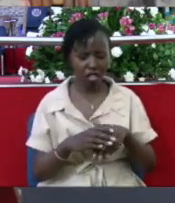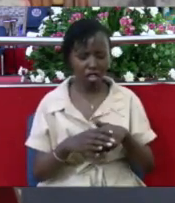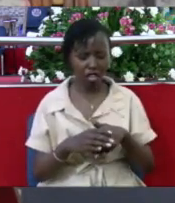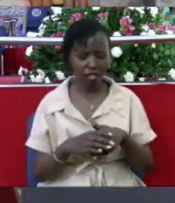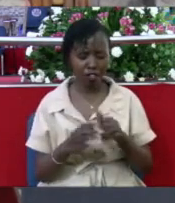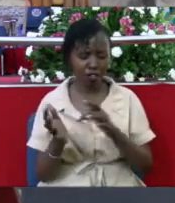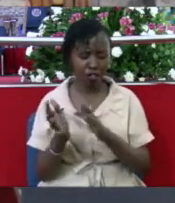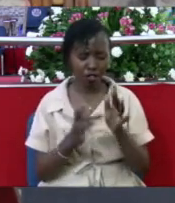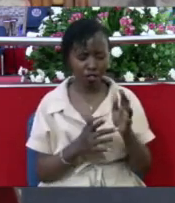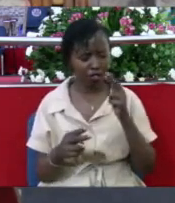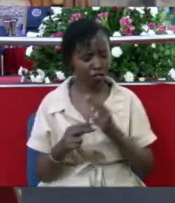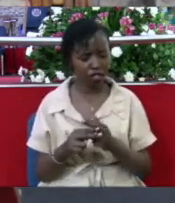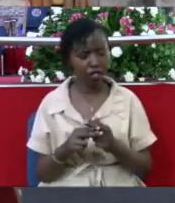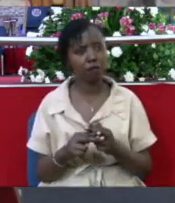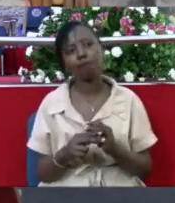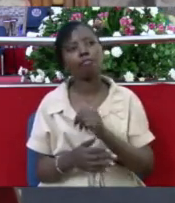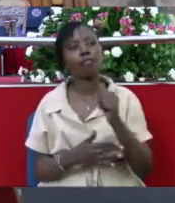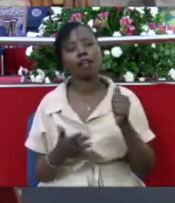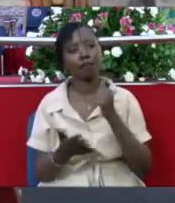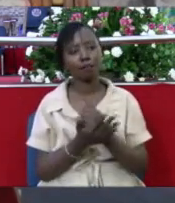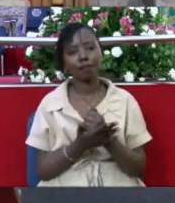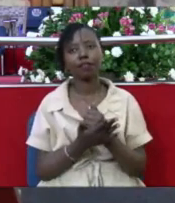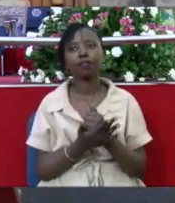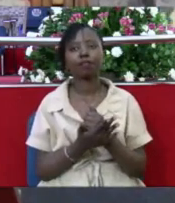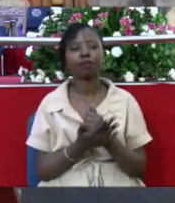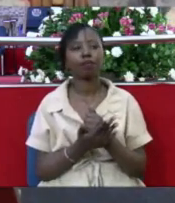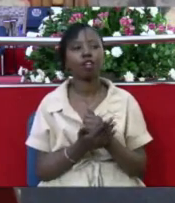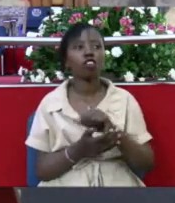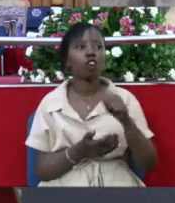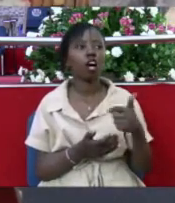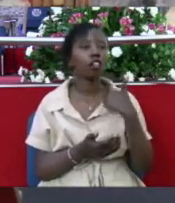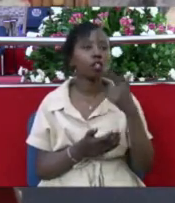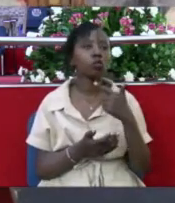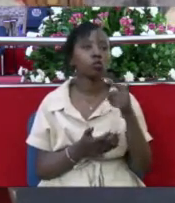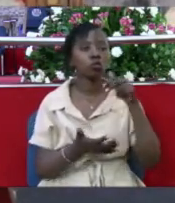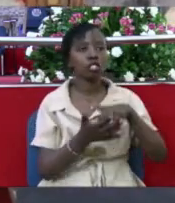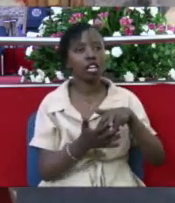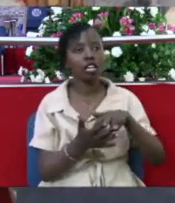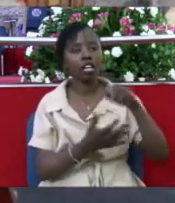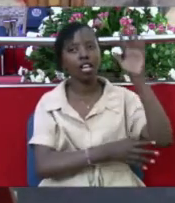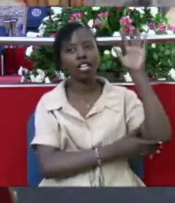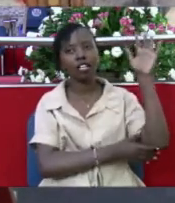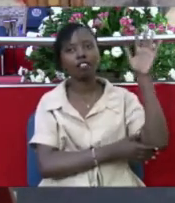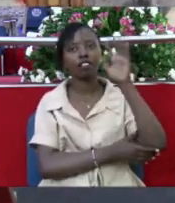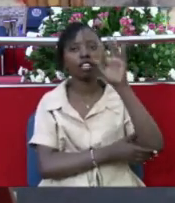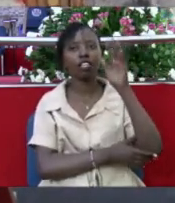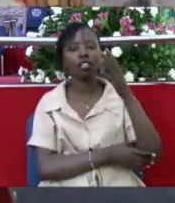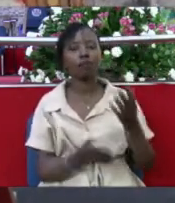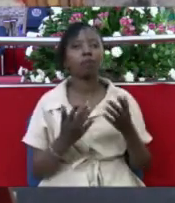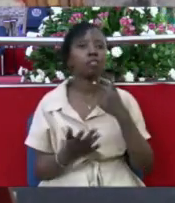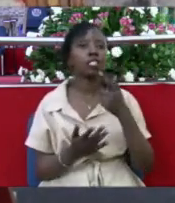trusting and believing in Jesus' name. Amen. For the rest of us who are standing, just lift up your hand. Those who are saying, I am